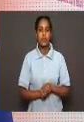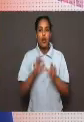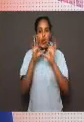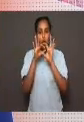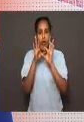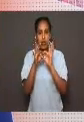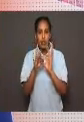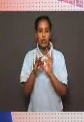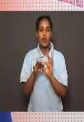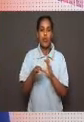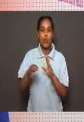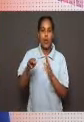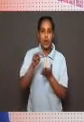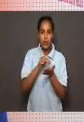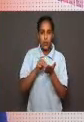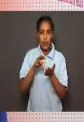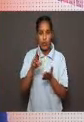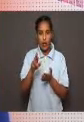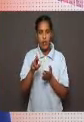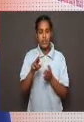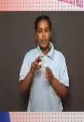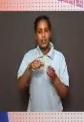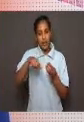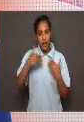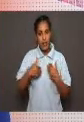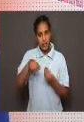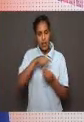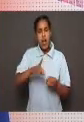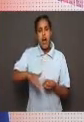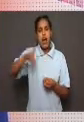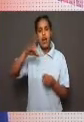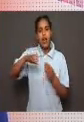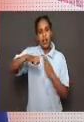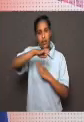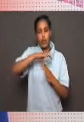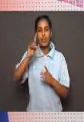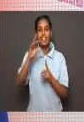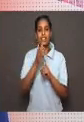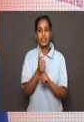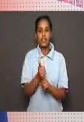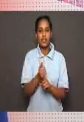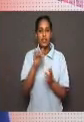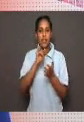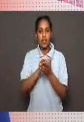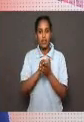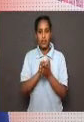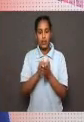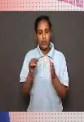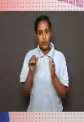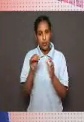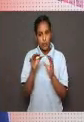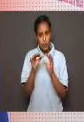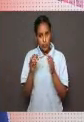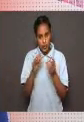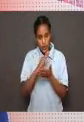Bonding molecular orbitals have a region of high electron density that lies between